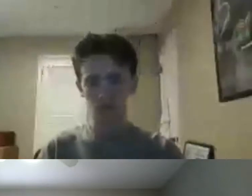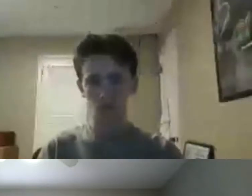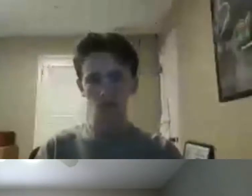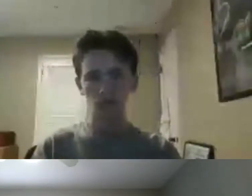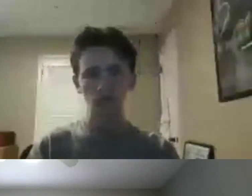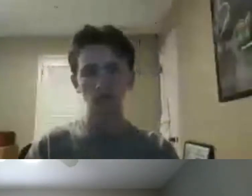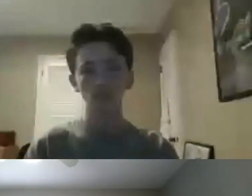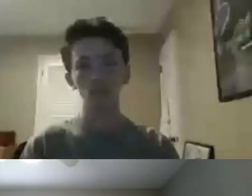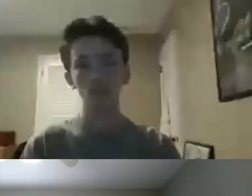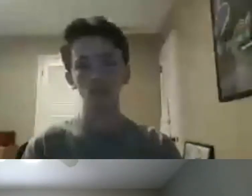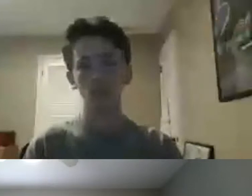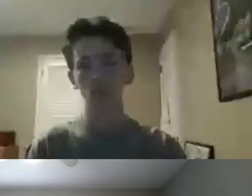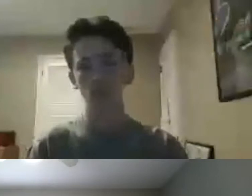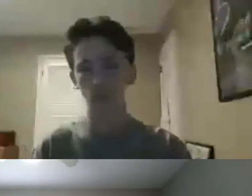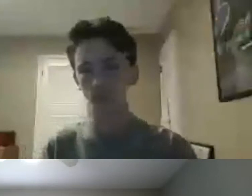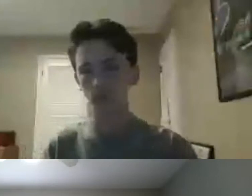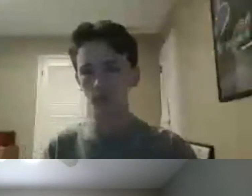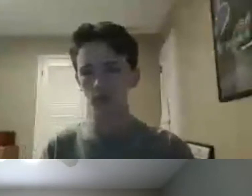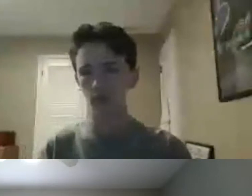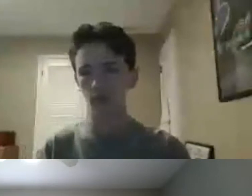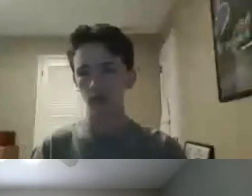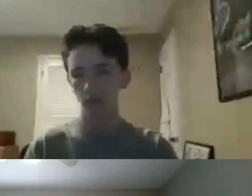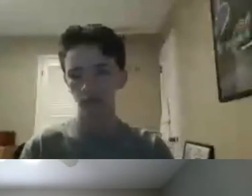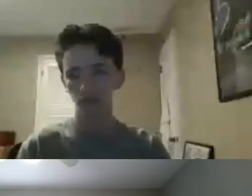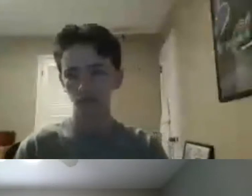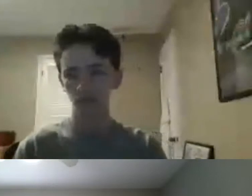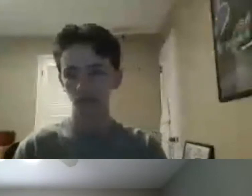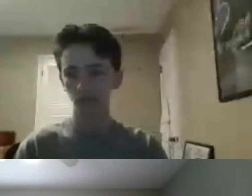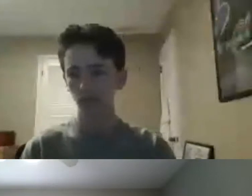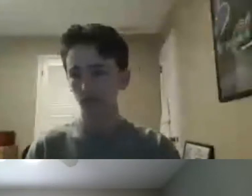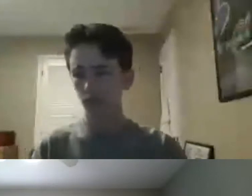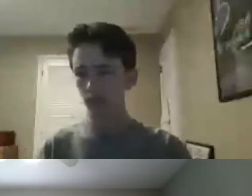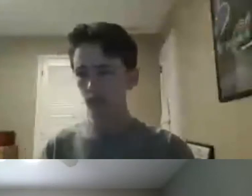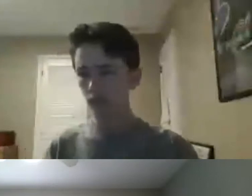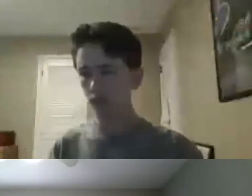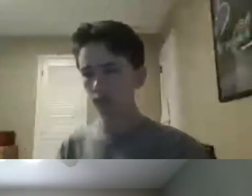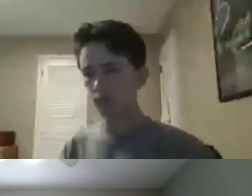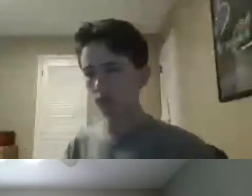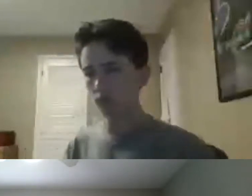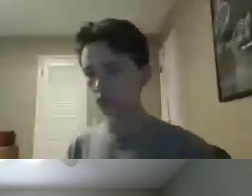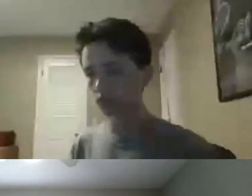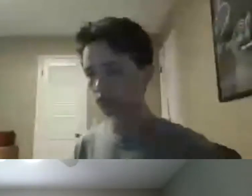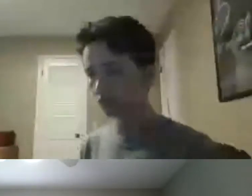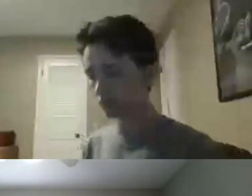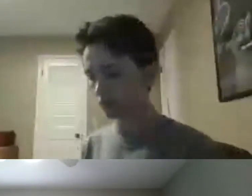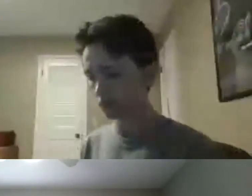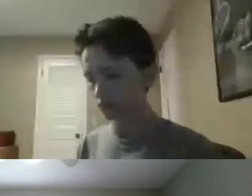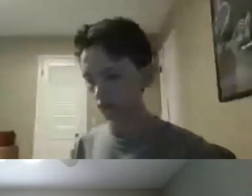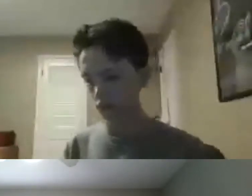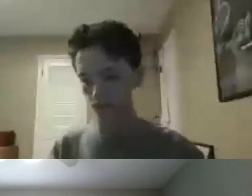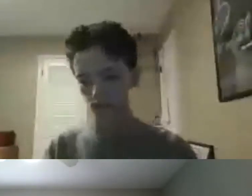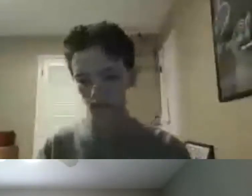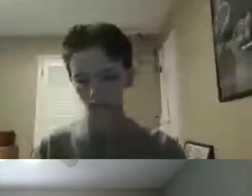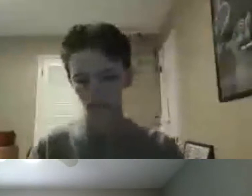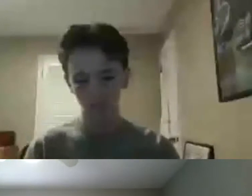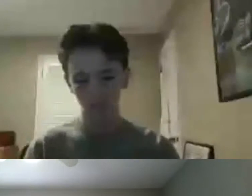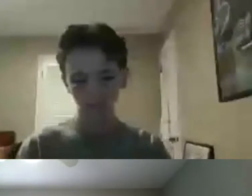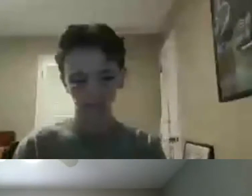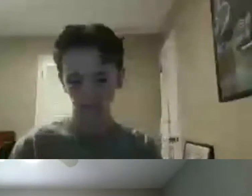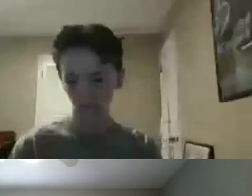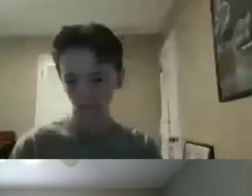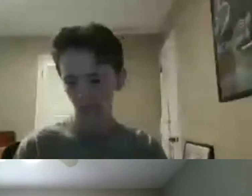some unity there. Perfect. Thank you, Miles. And Oldham County is in District 6.